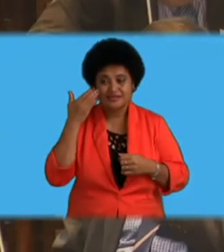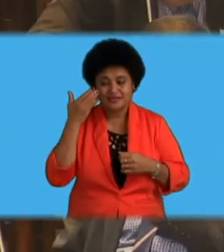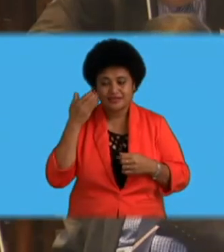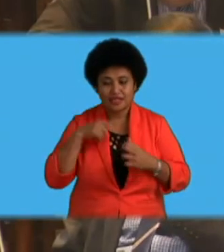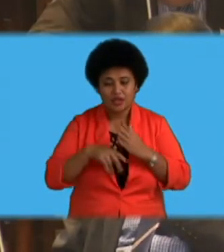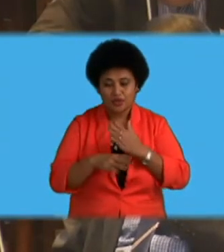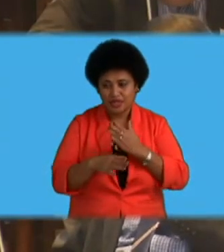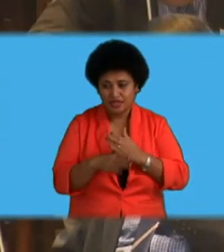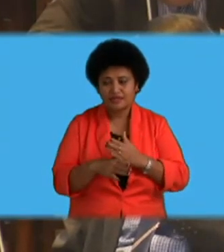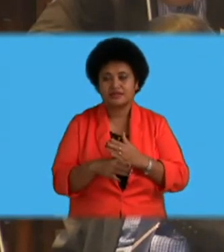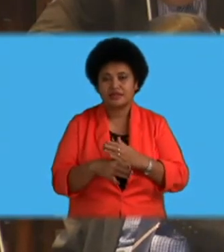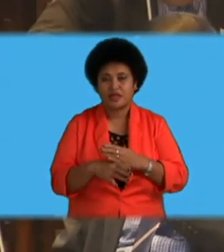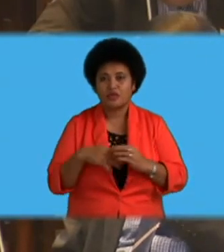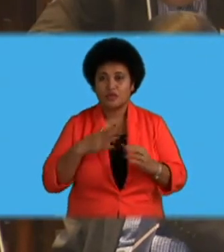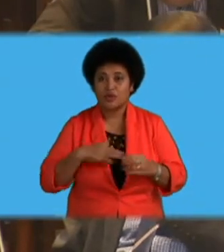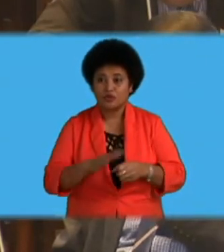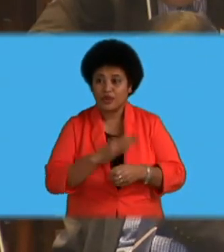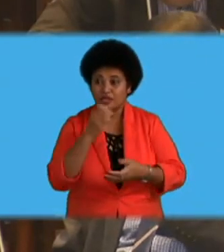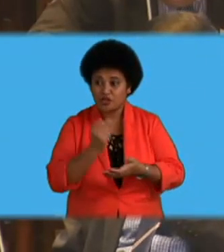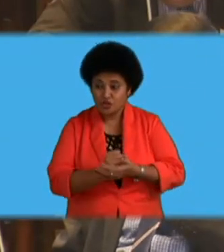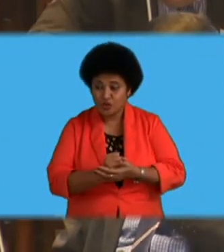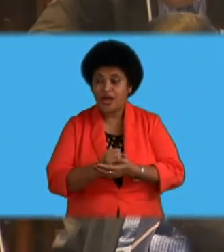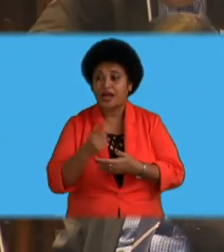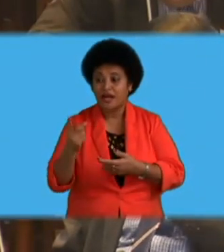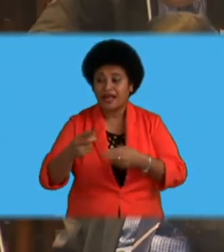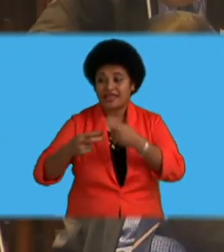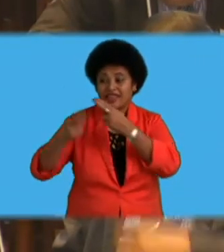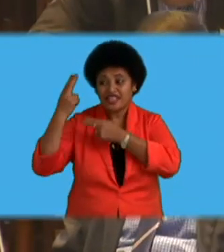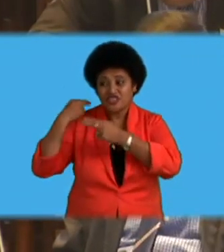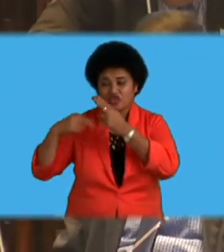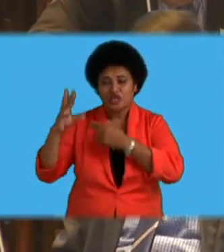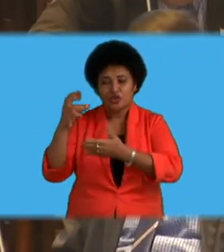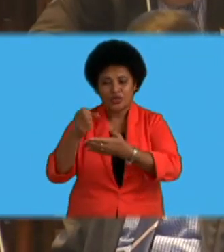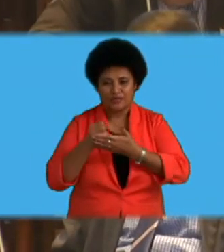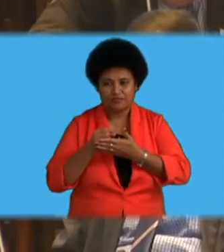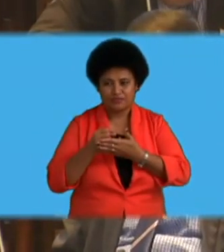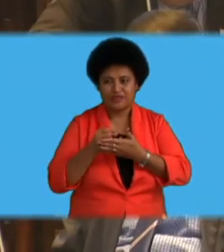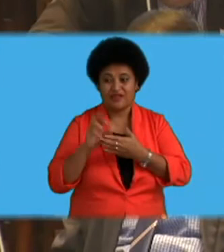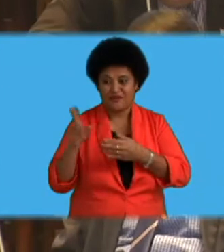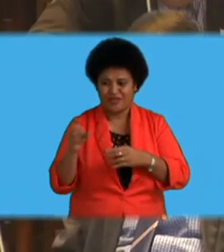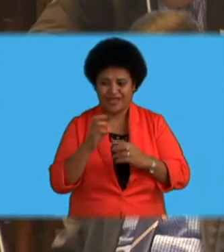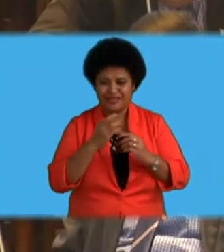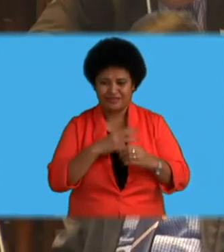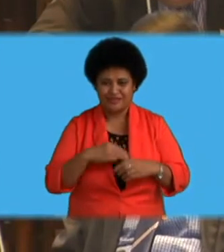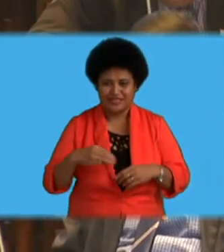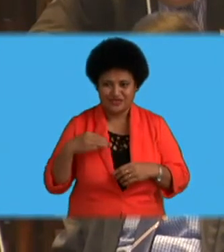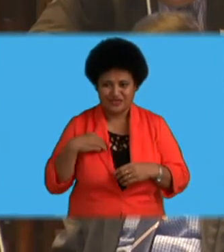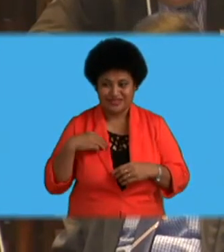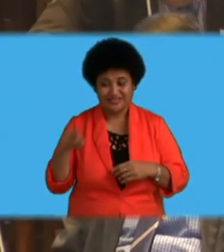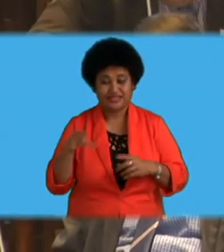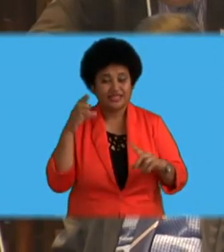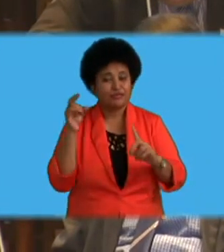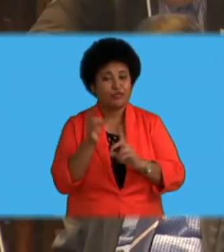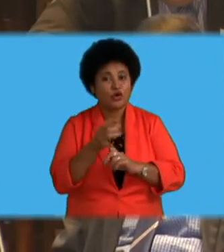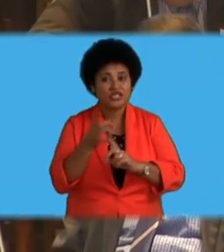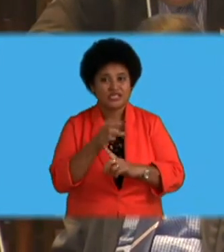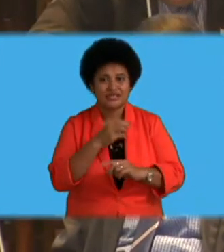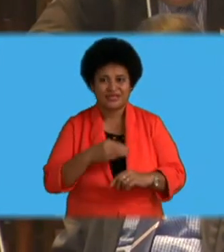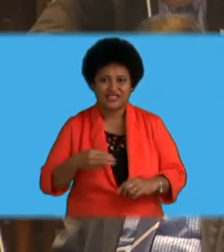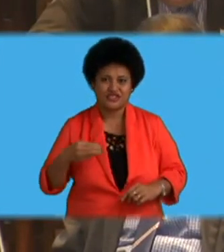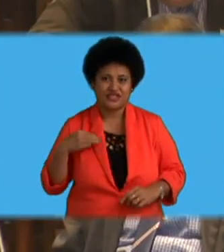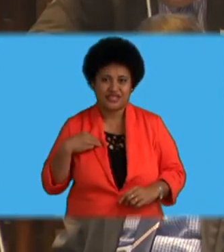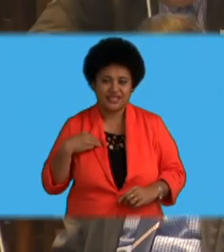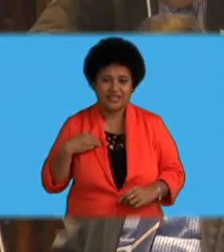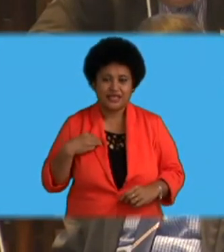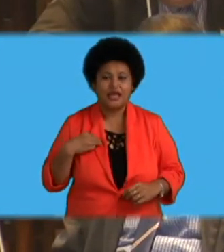ensure that the institutional history is also retained, especially for this key ministry. Whilst we